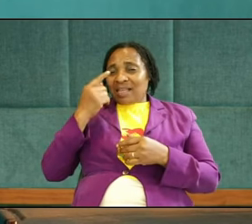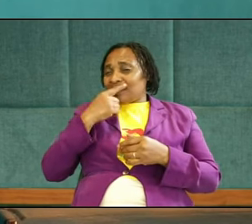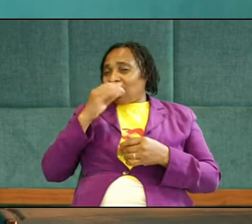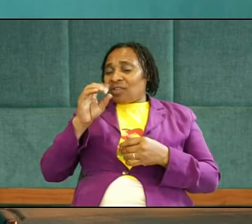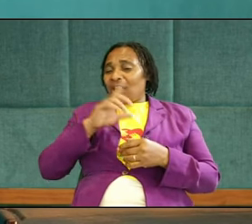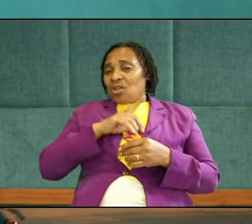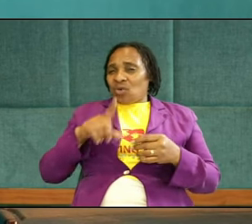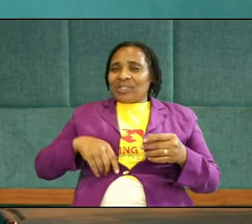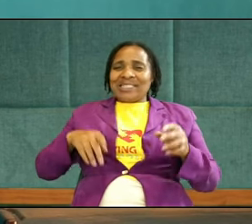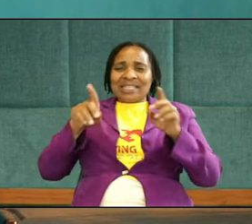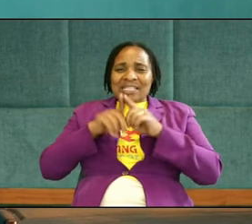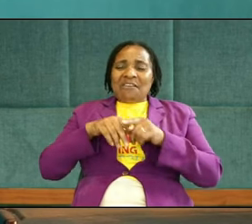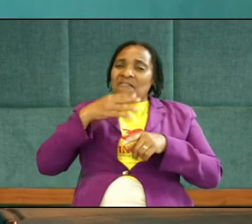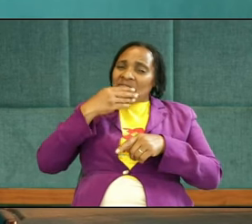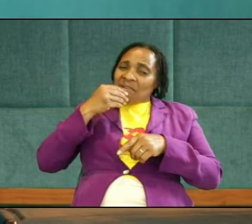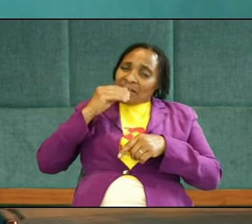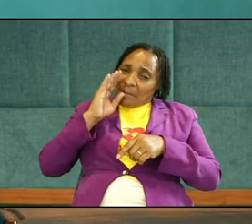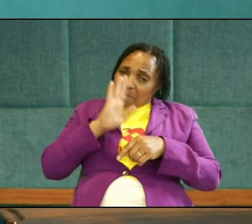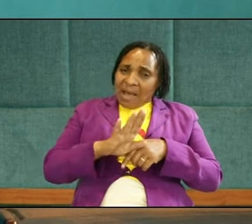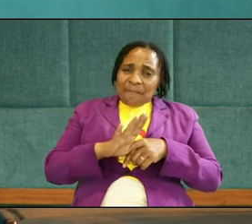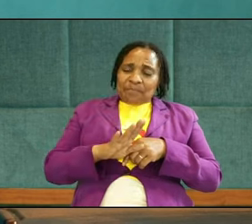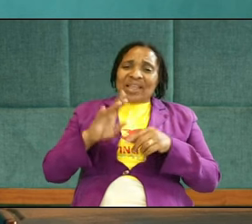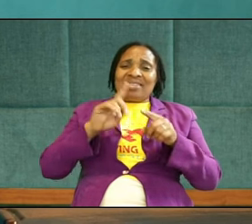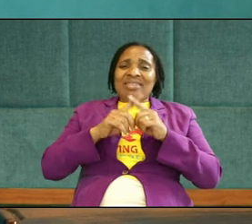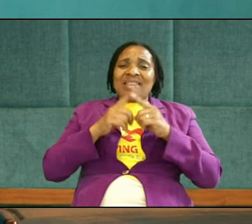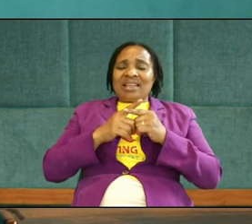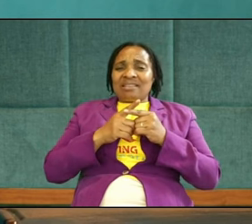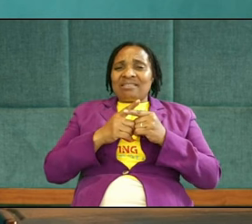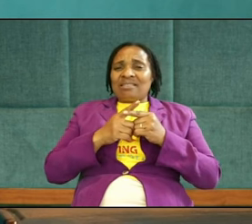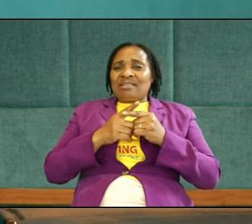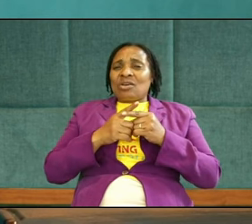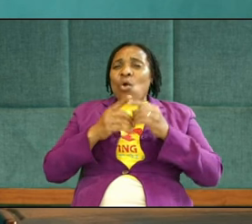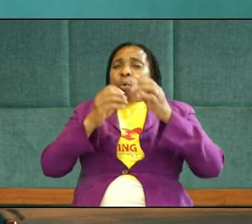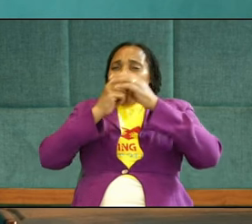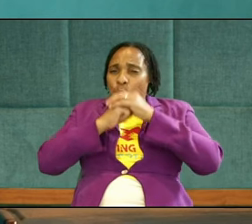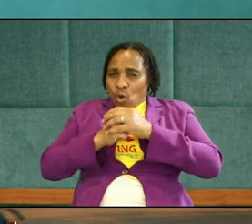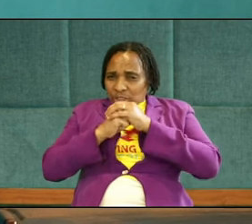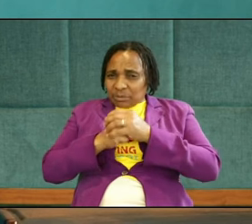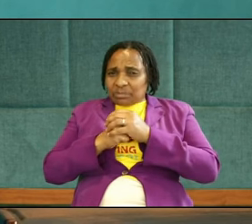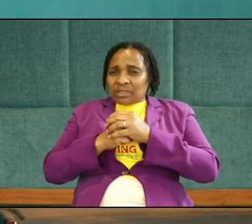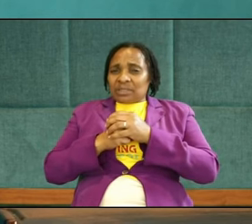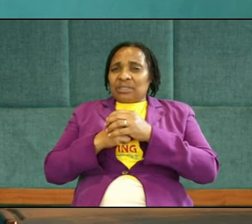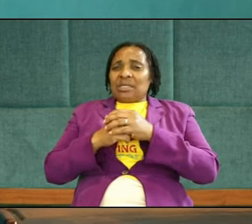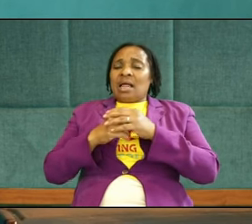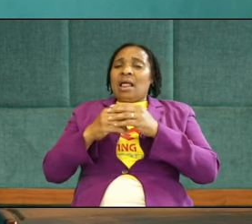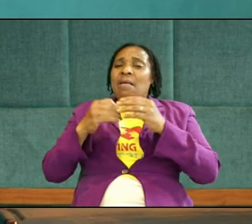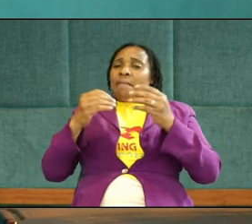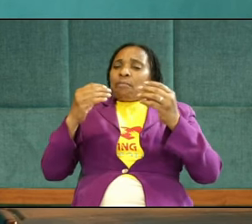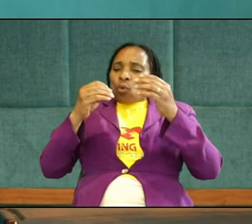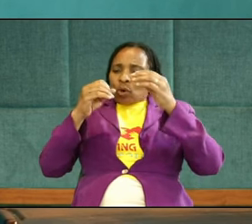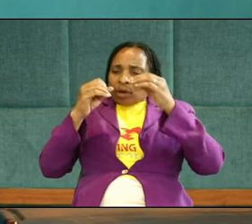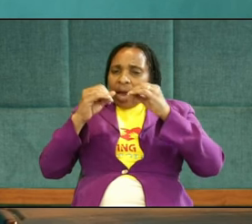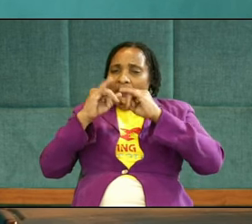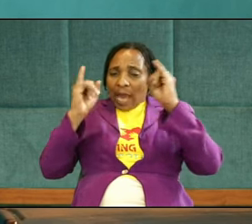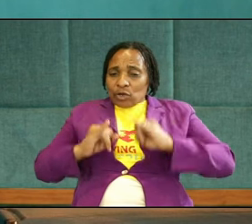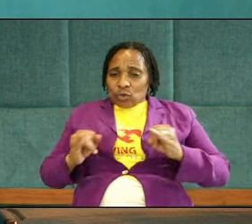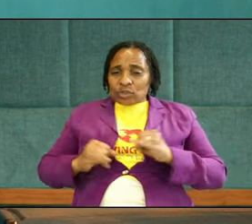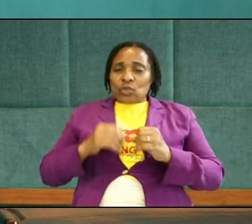his father, and he worshipped and offered sacrifices to all the idols Manasseh had made.